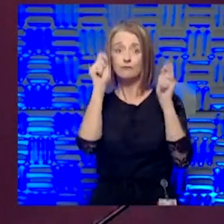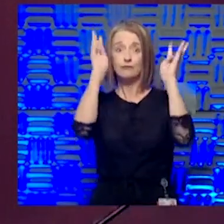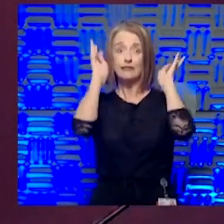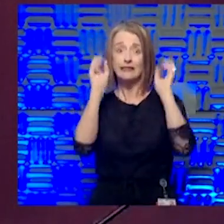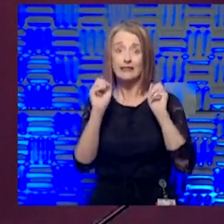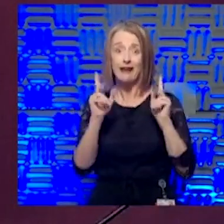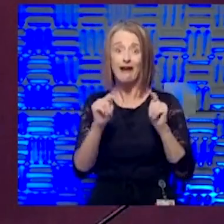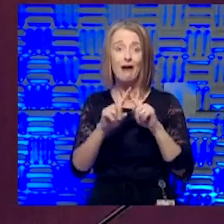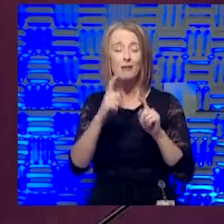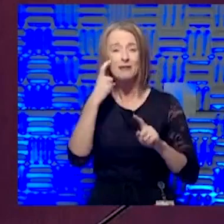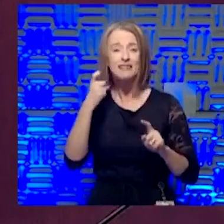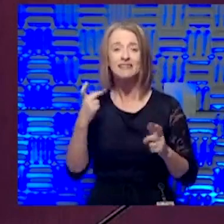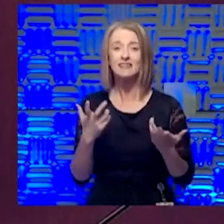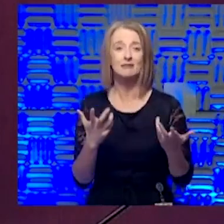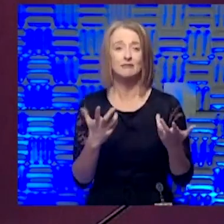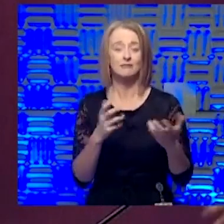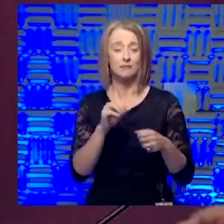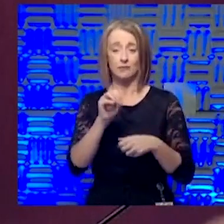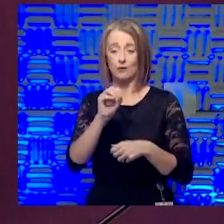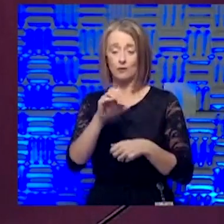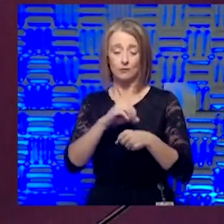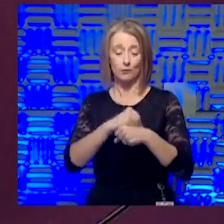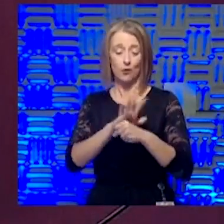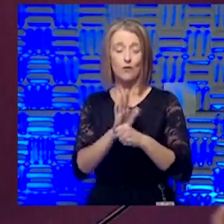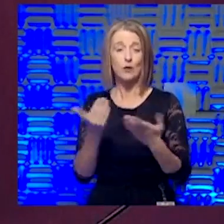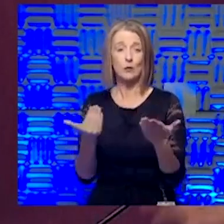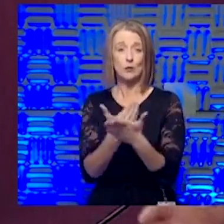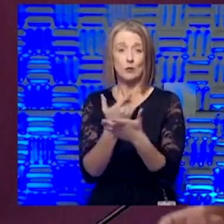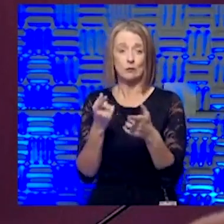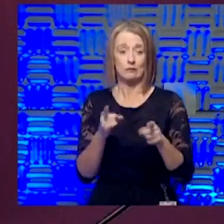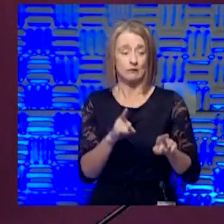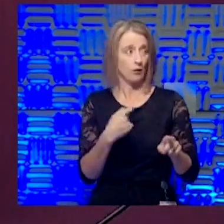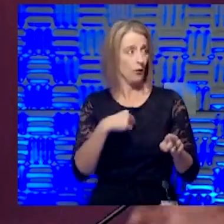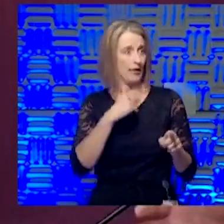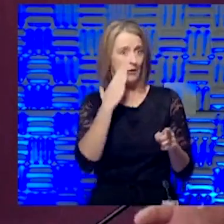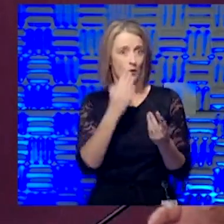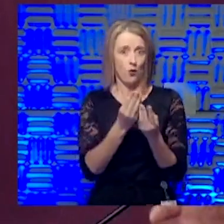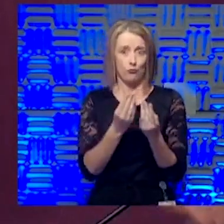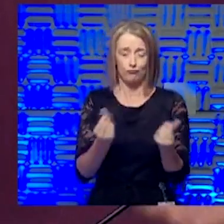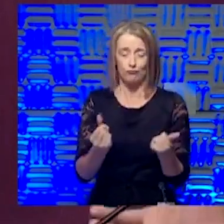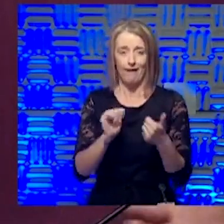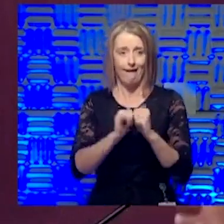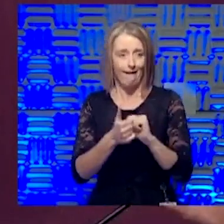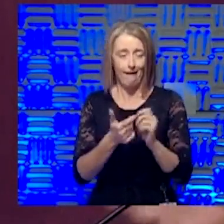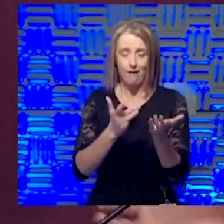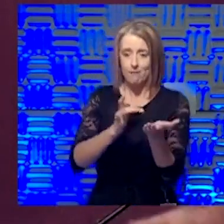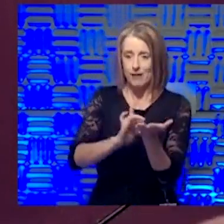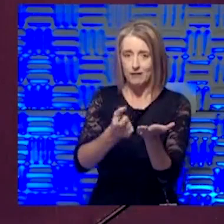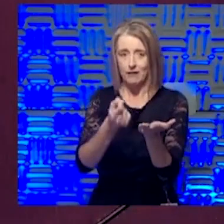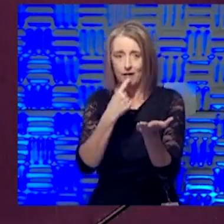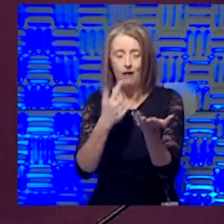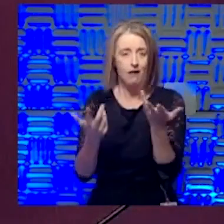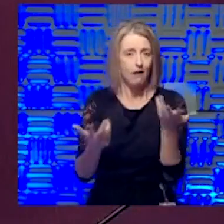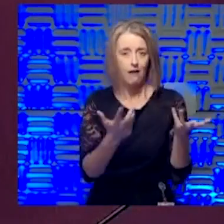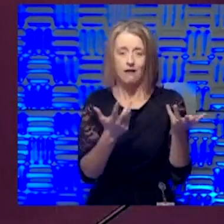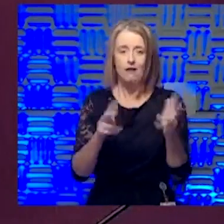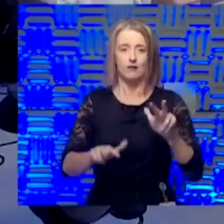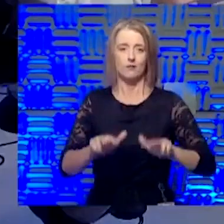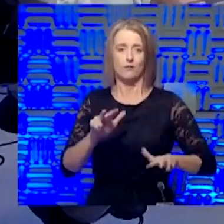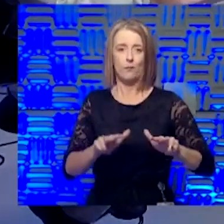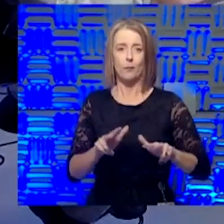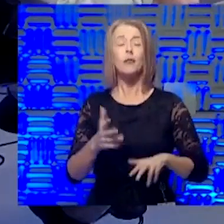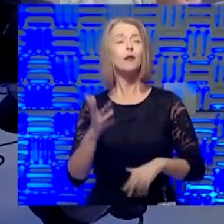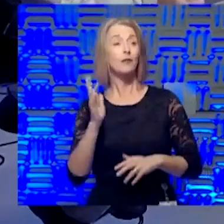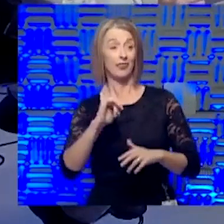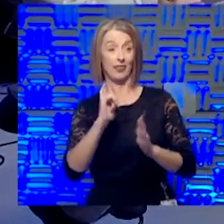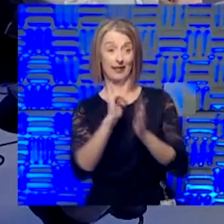state with COVID being such a new thing and not knowing a cure and not knowing what medicines to even take. And we were back at a time